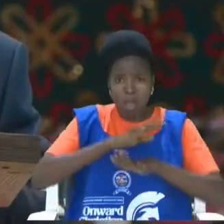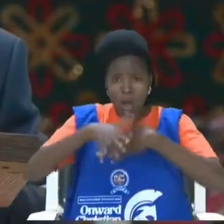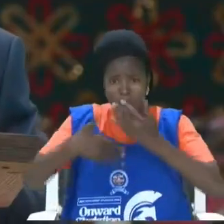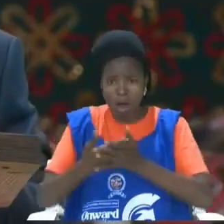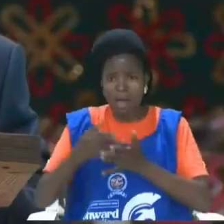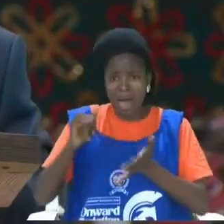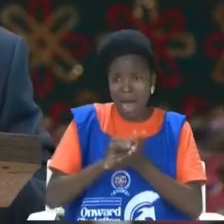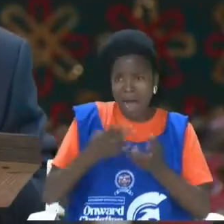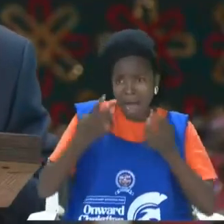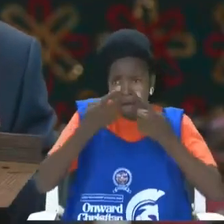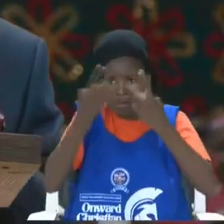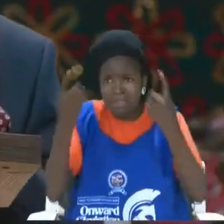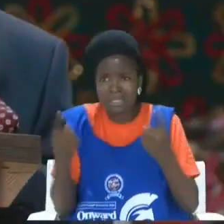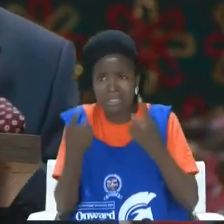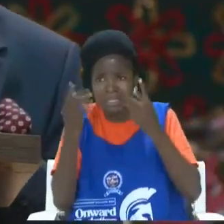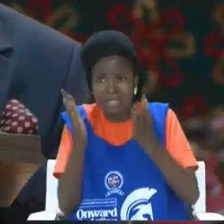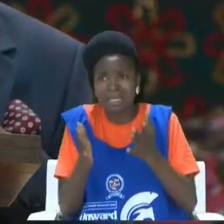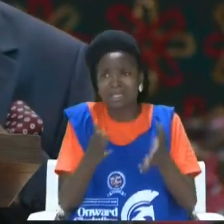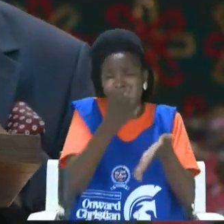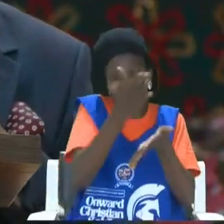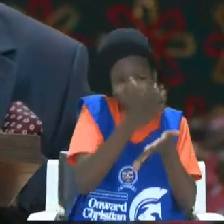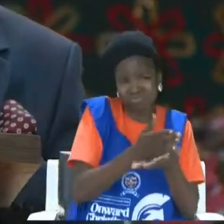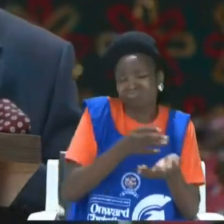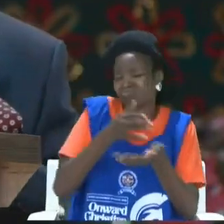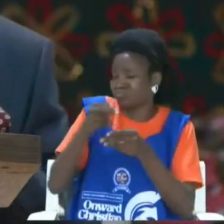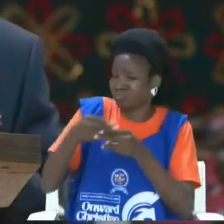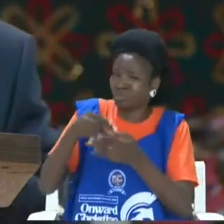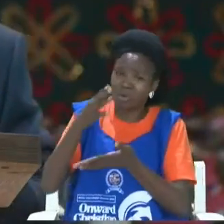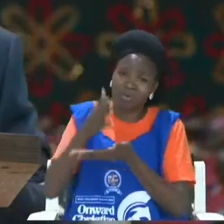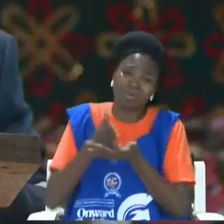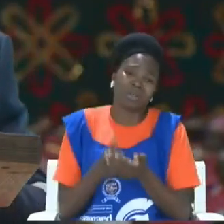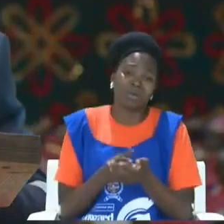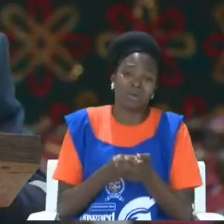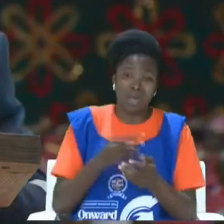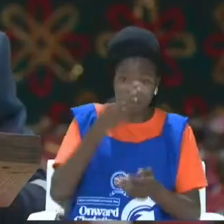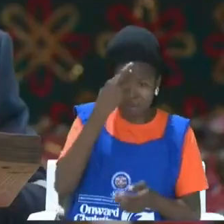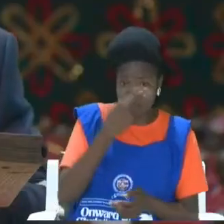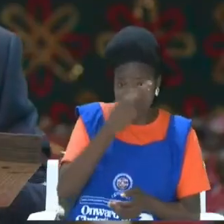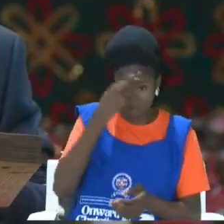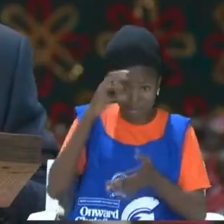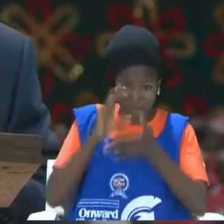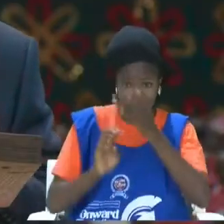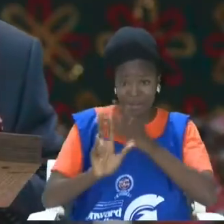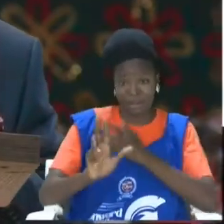have sinned and fallen short of the glory of God. Romans 3:23.